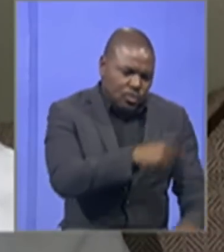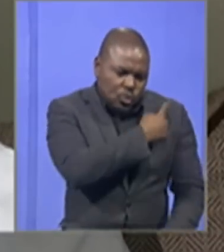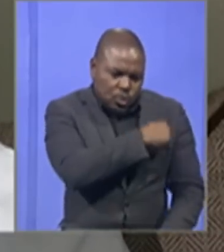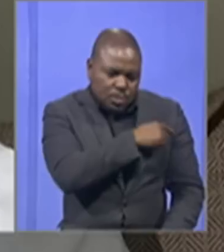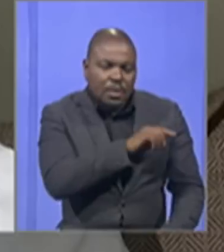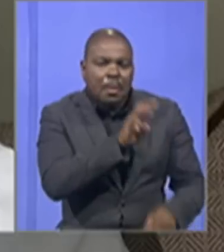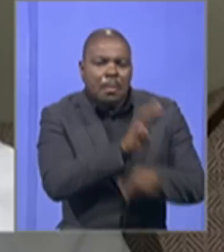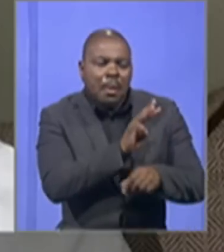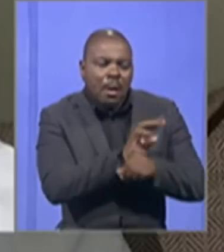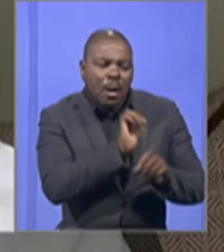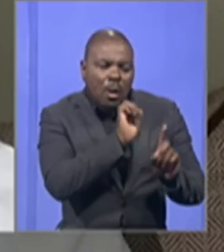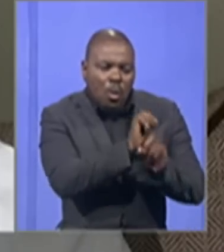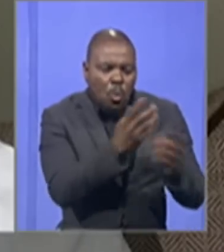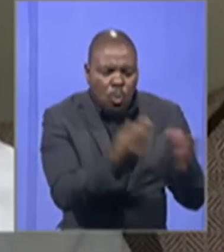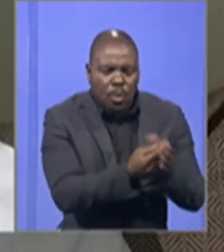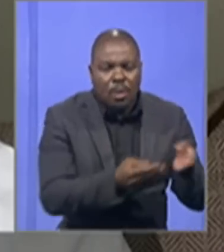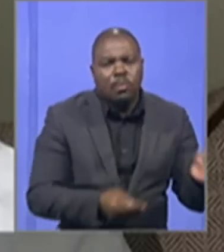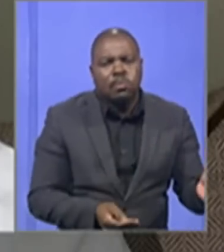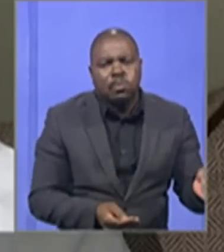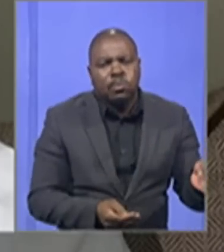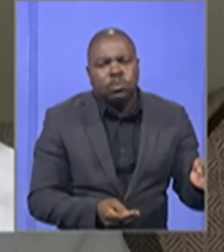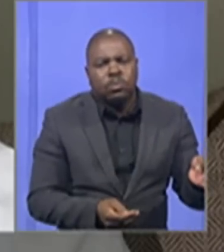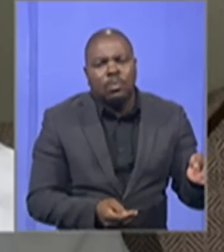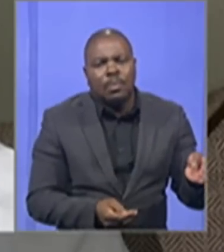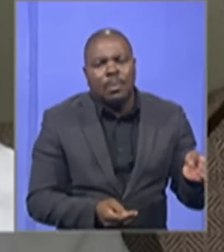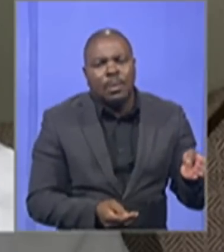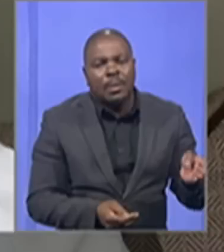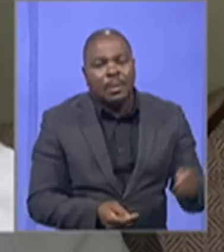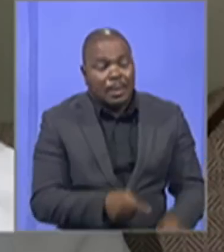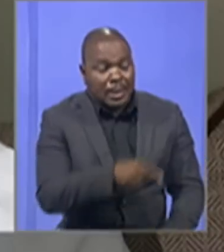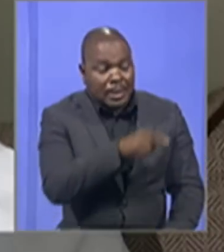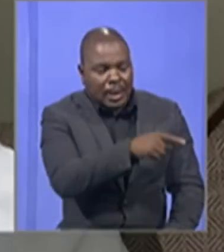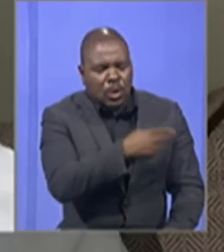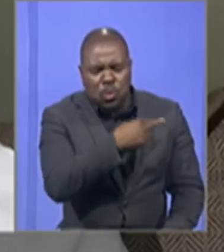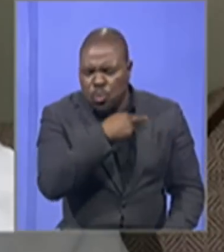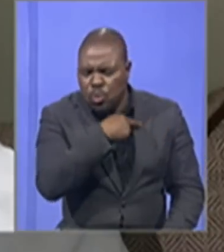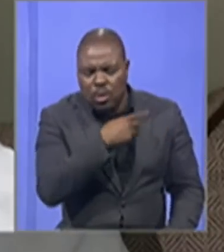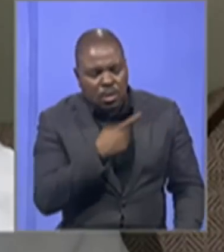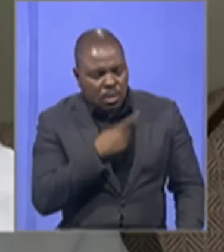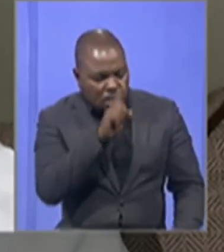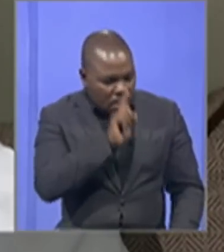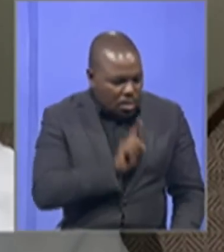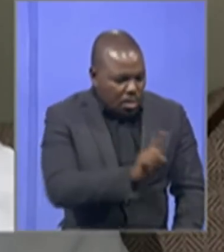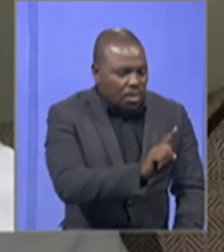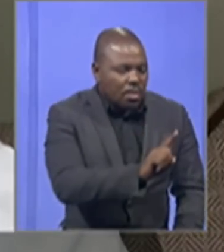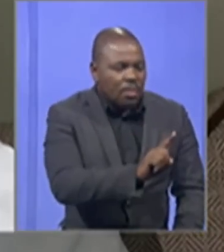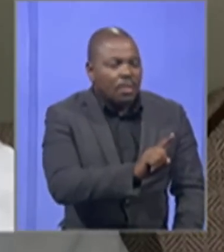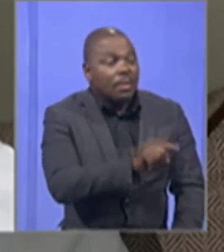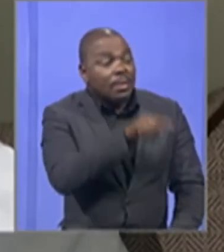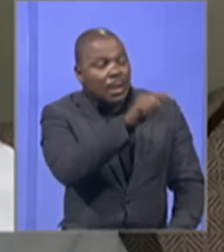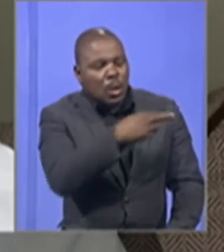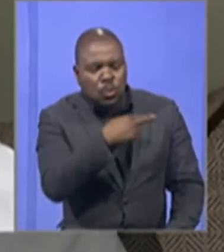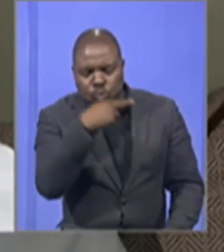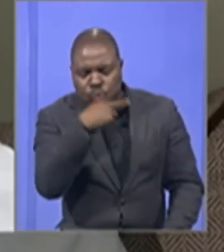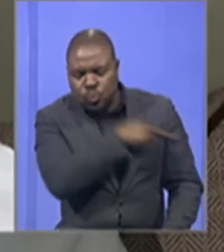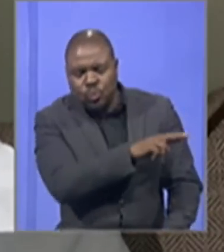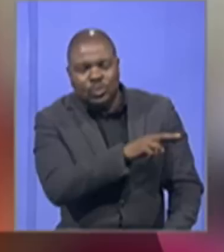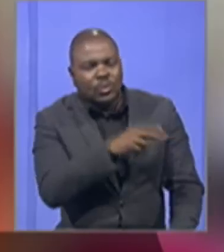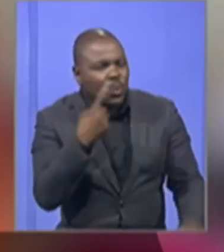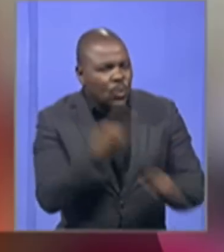le mama gage bana ba le rude towards nna every day ha ke tsena ke go tlhola ngwana ke but ba sa dire